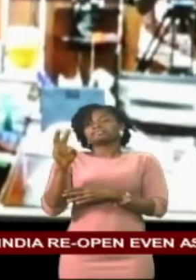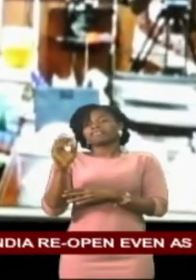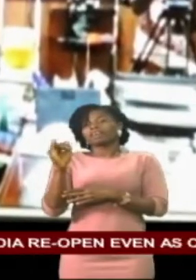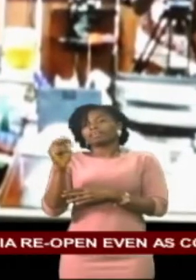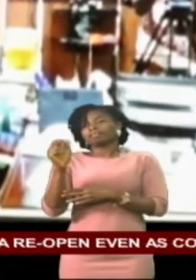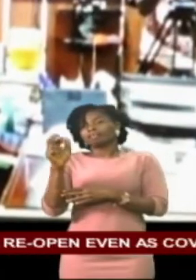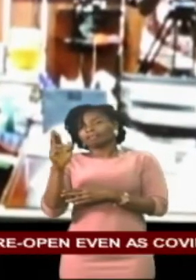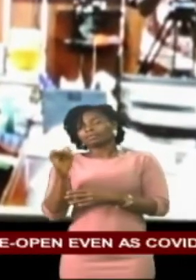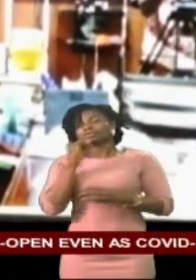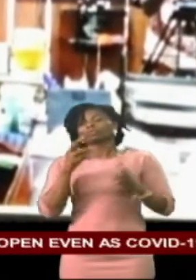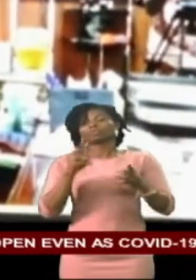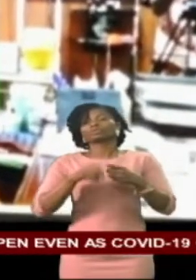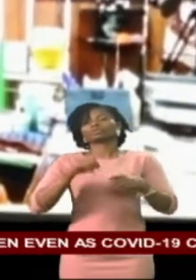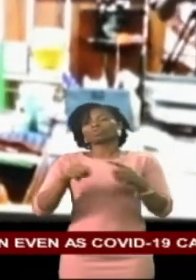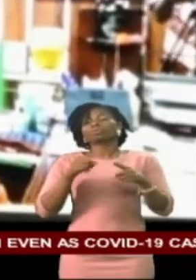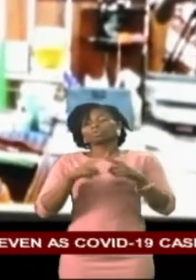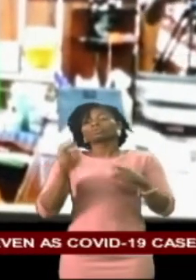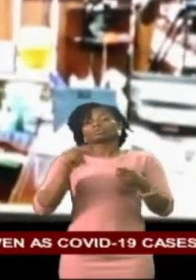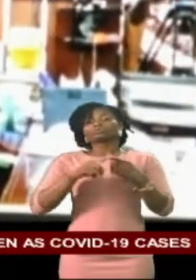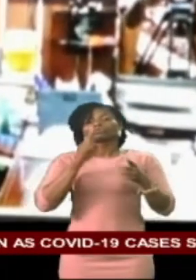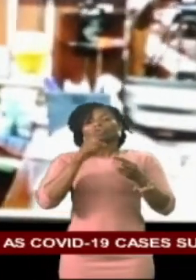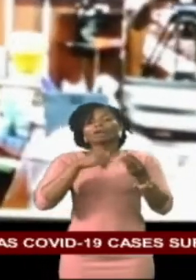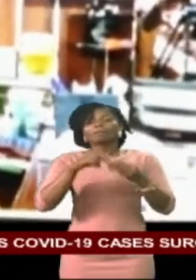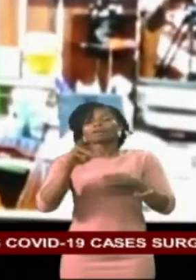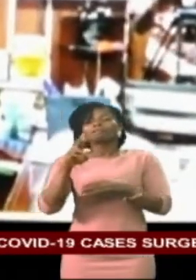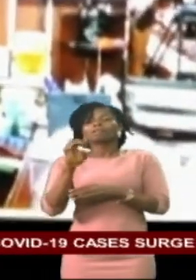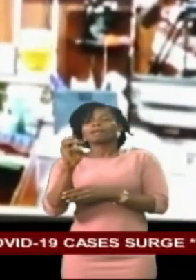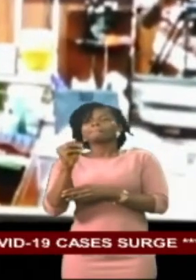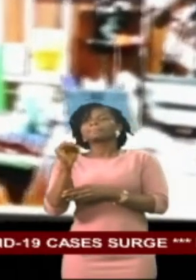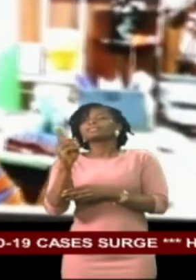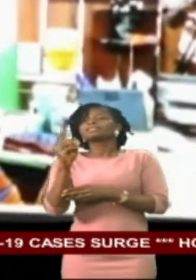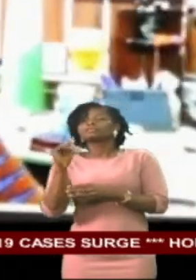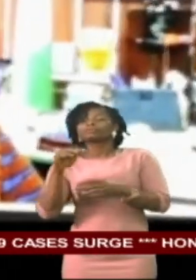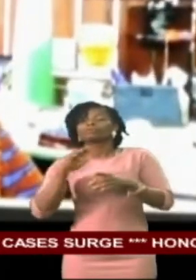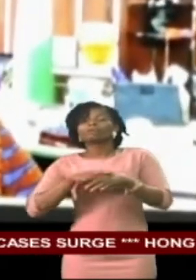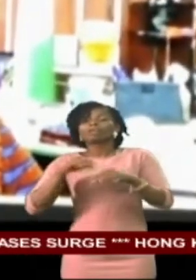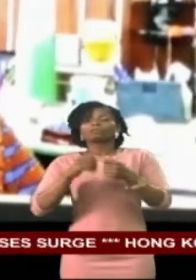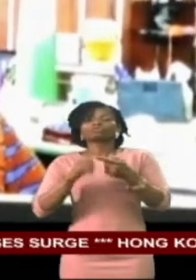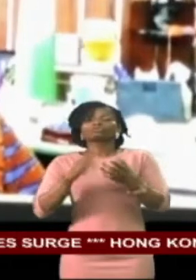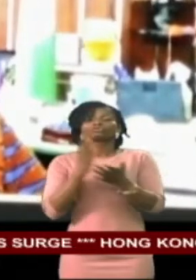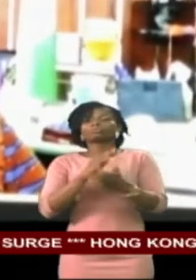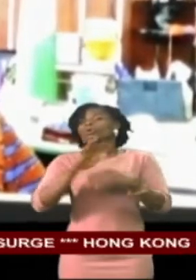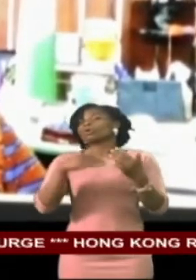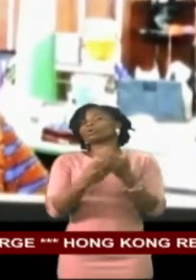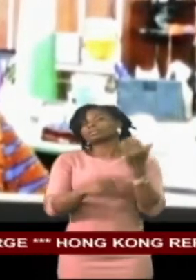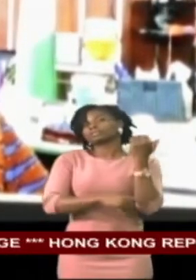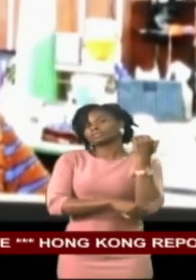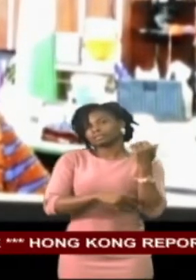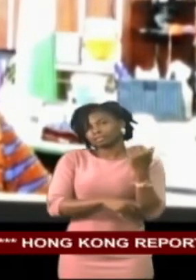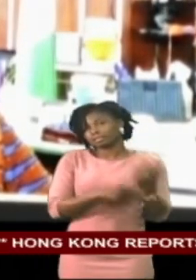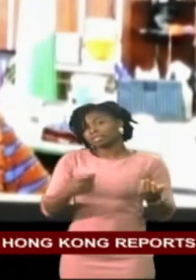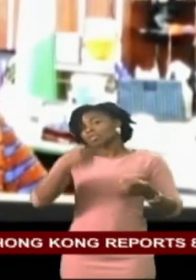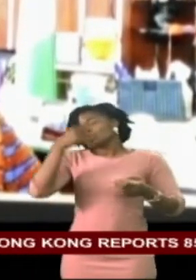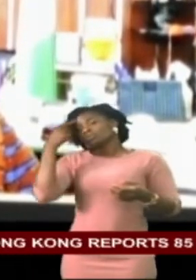talk about the remediation and how to stop the oil spillage, because in them doing the COFIRE, they